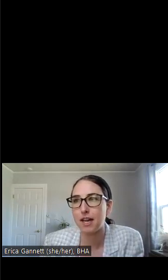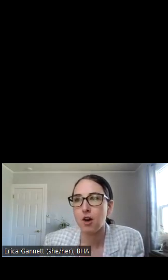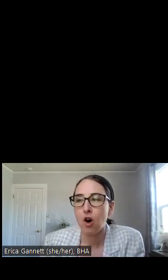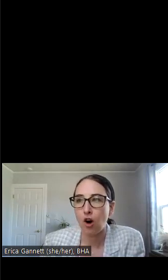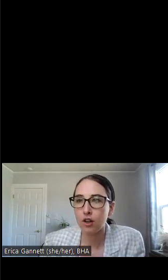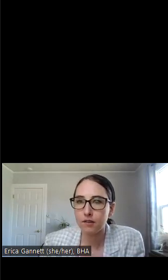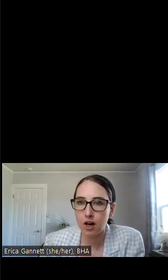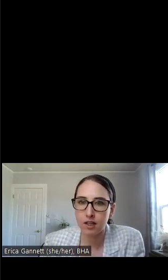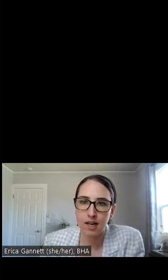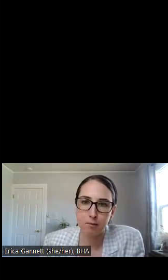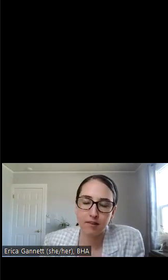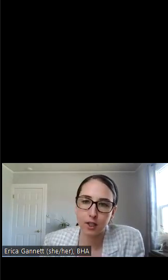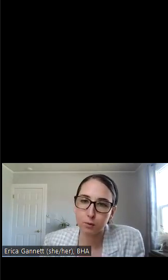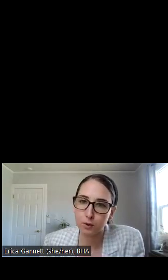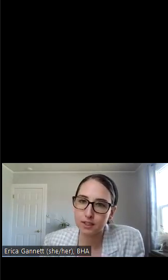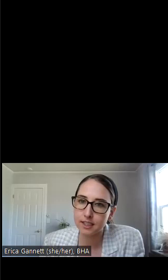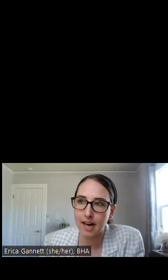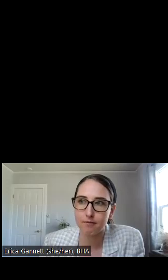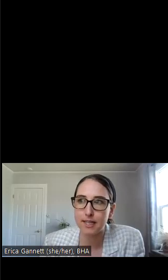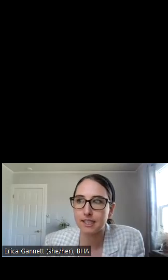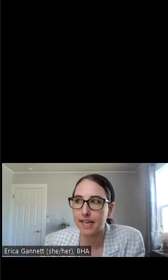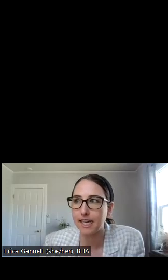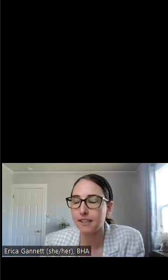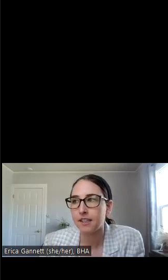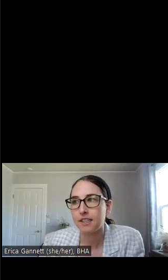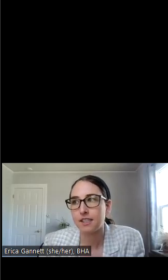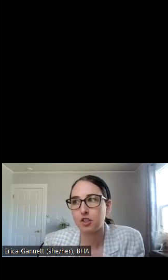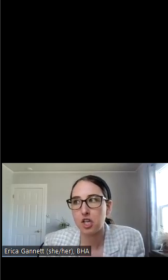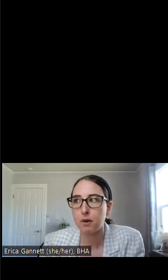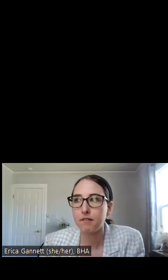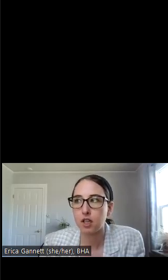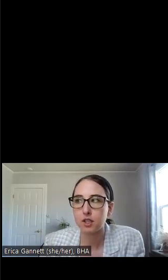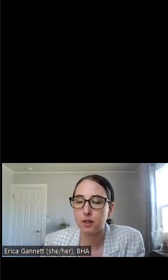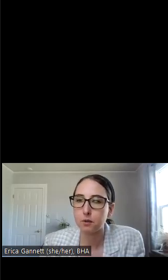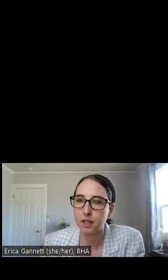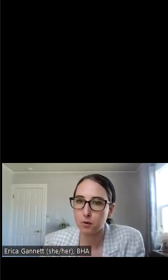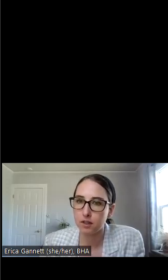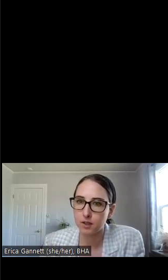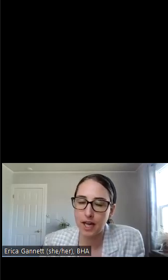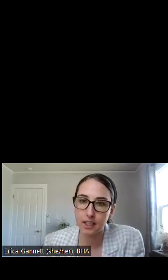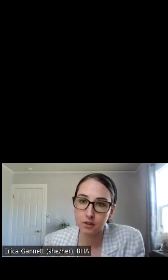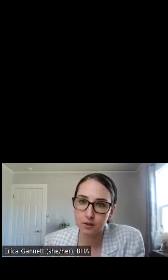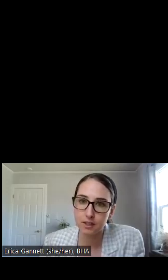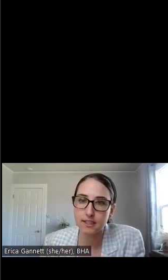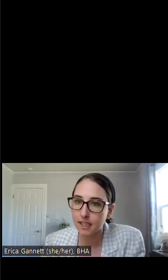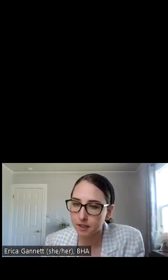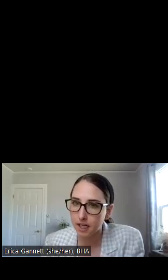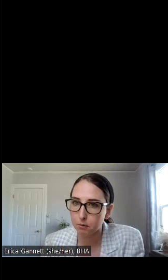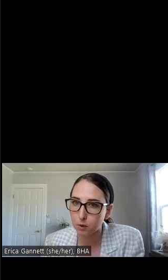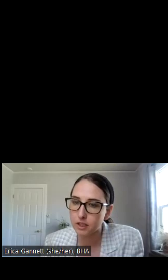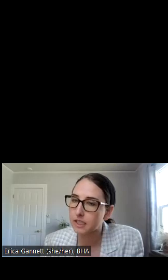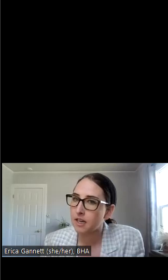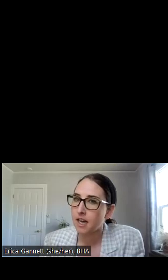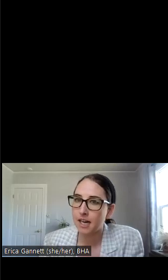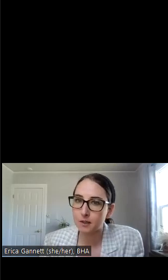presentations, but all of our provider rules have been delayed until January 1st, 2024. So that includes these safety